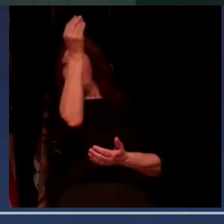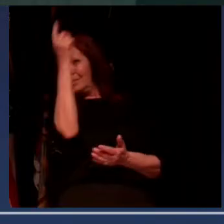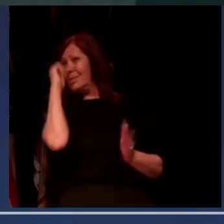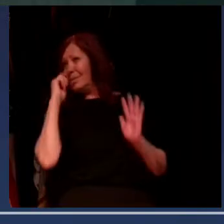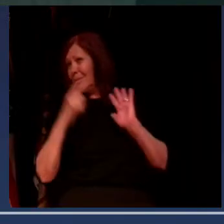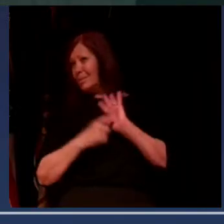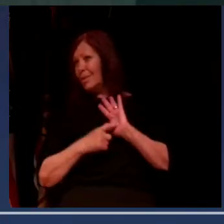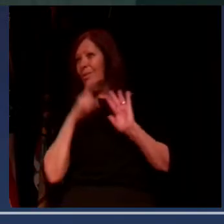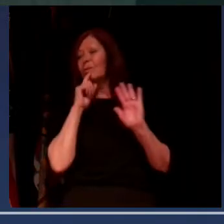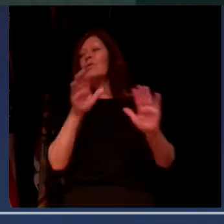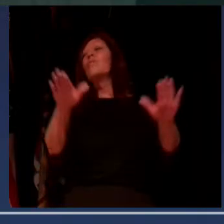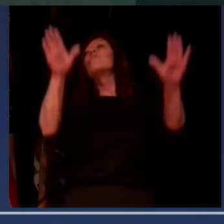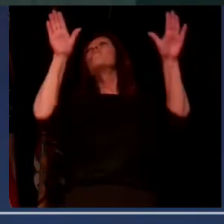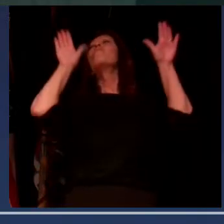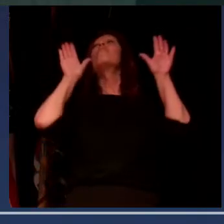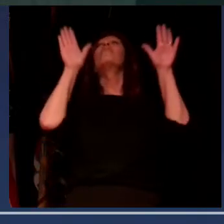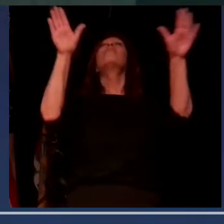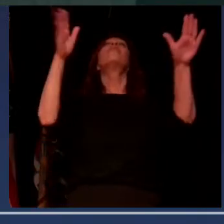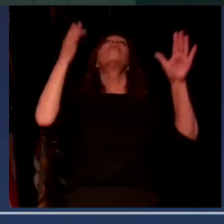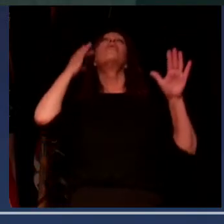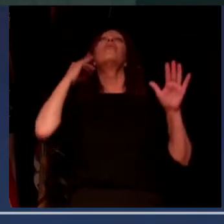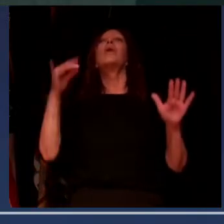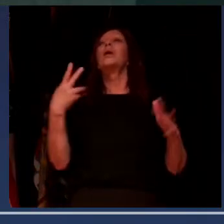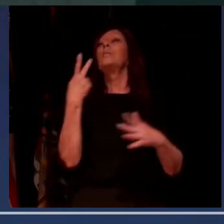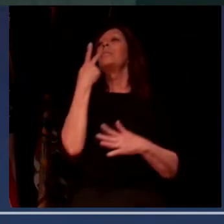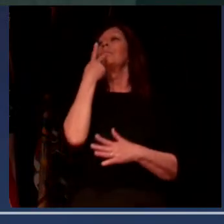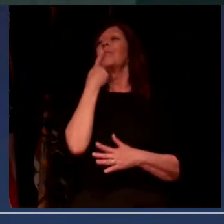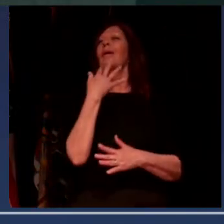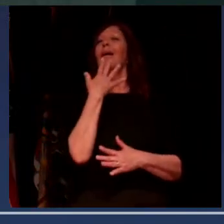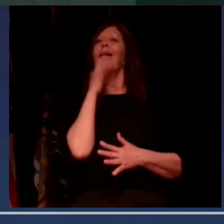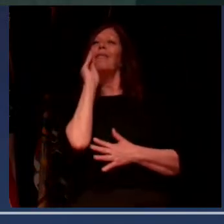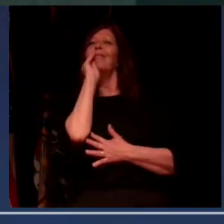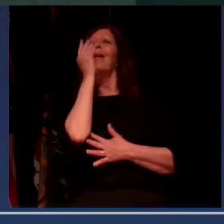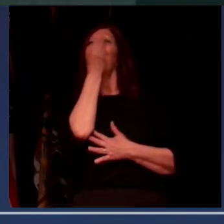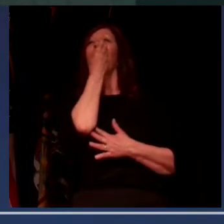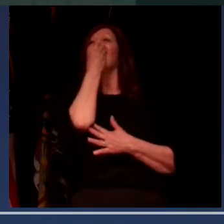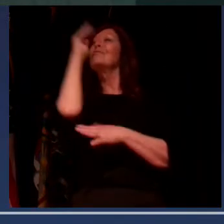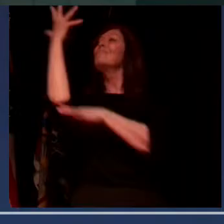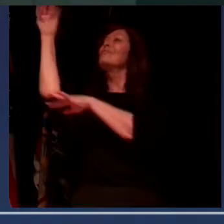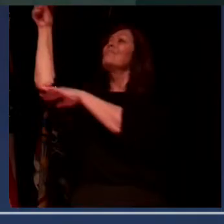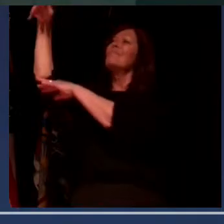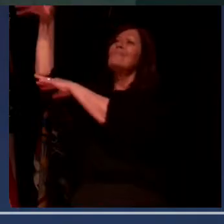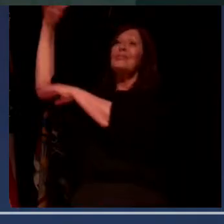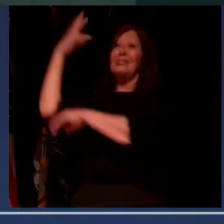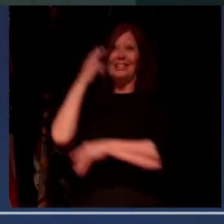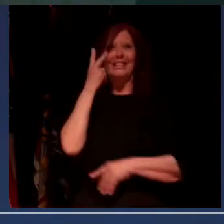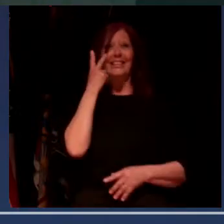the wonderful, glorious pink flowers of those cherry blossoms? Did you see it?